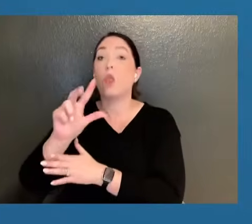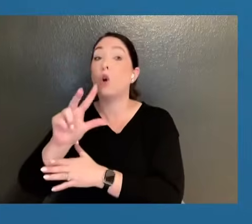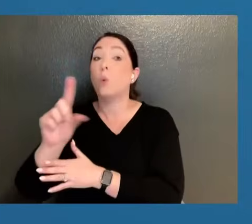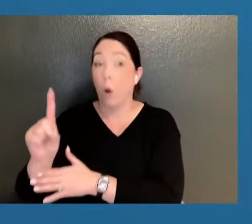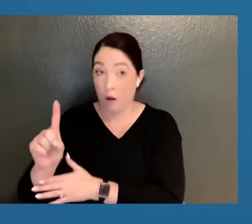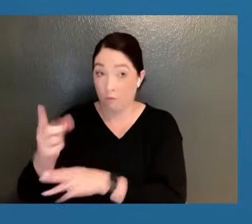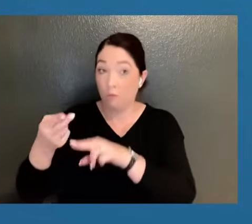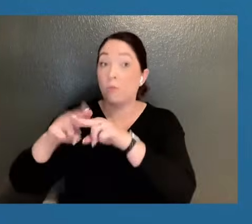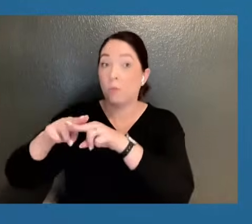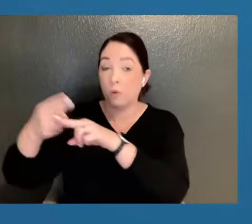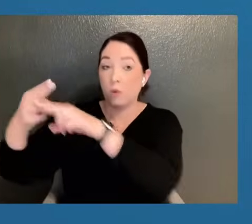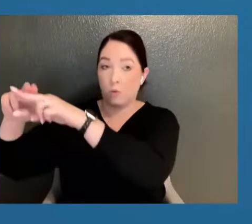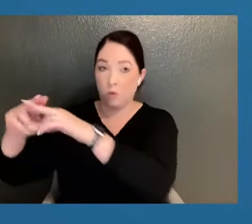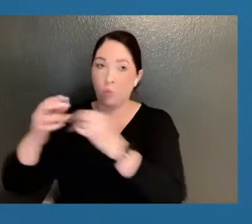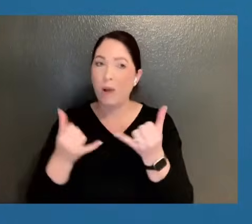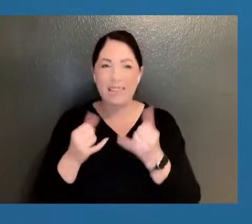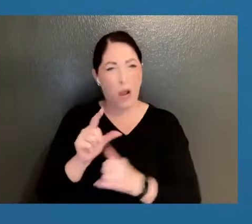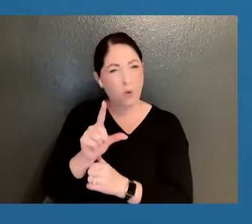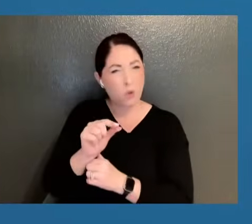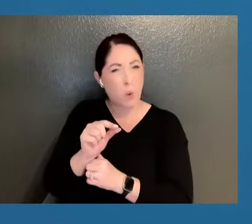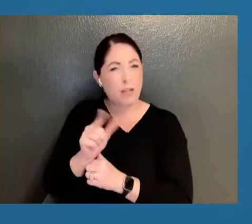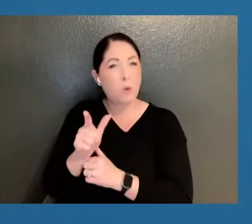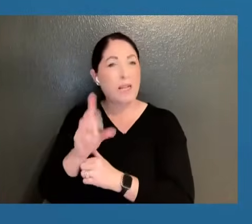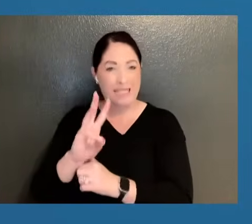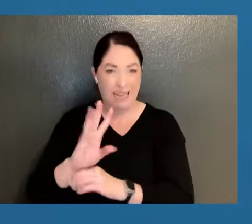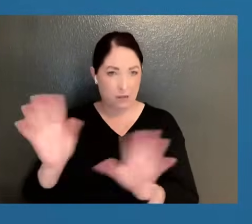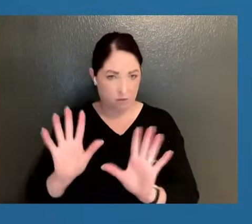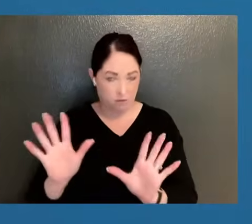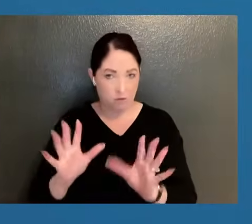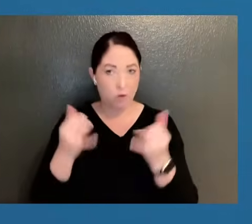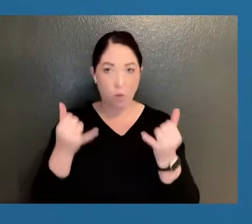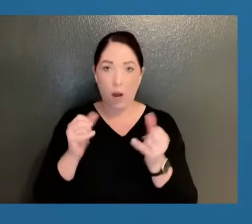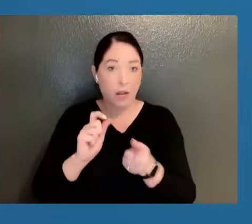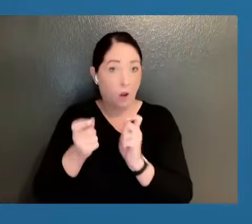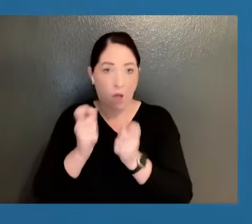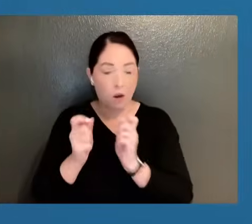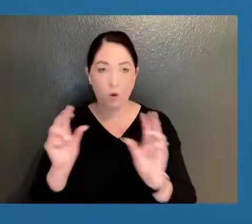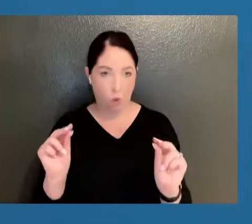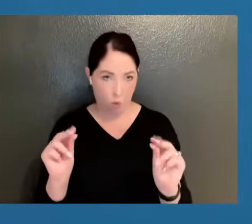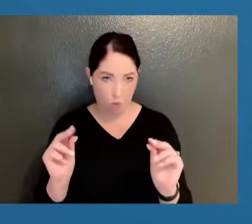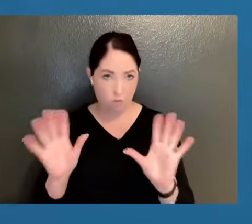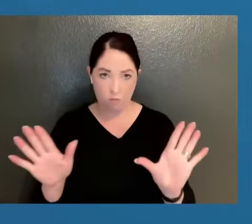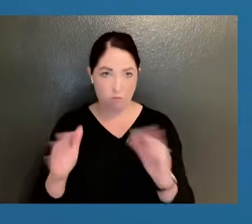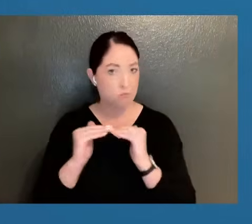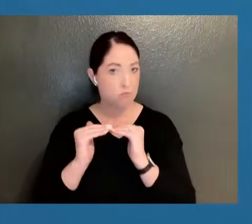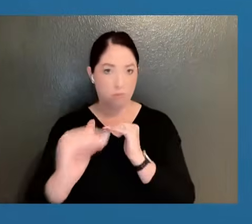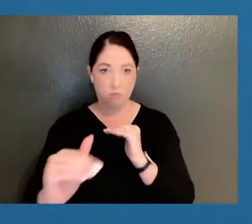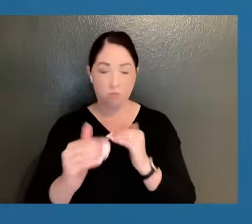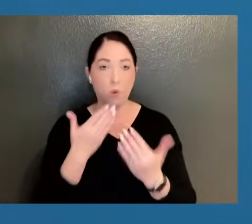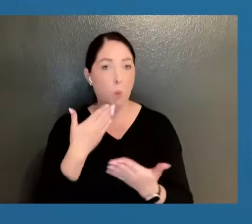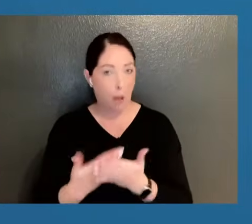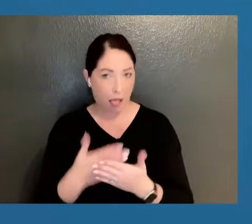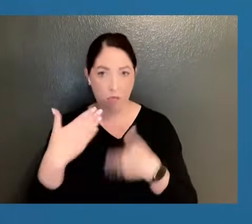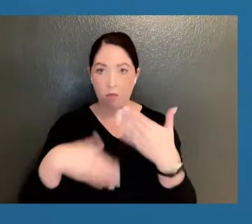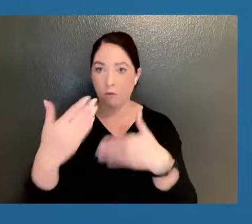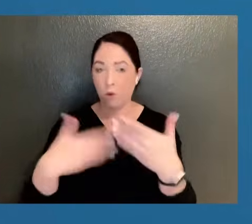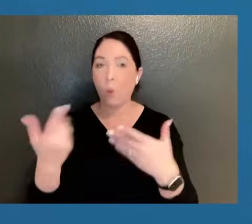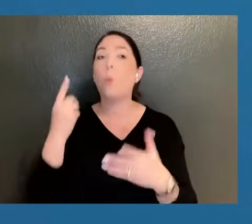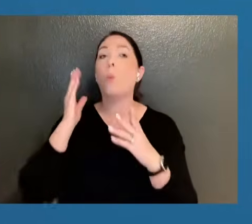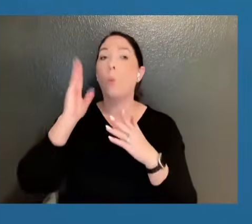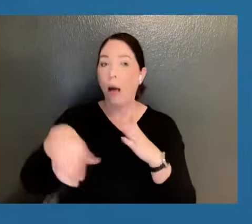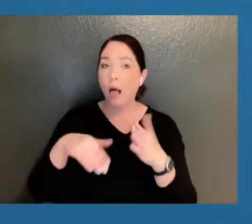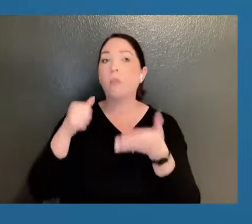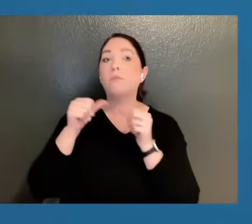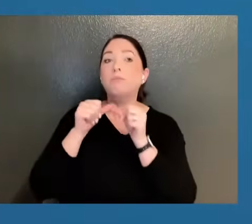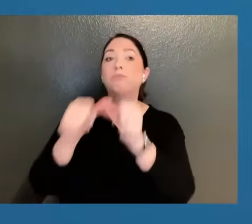We're in 2026, so we're not making any adjustments. We're doing well, and we're going to kind of continue to study where that is. But there is